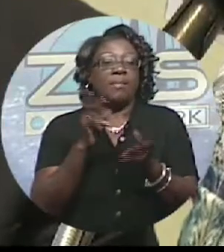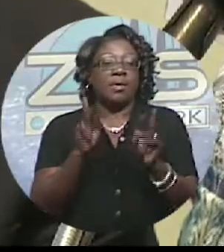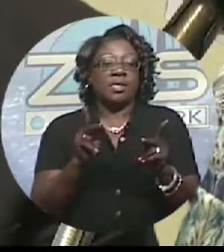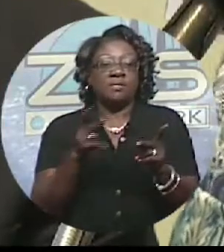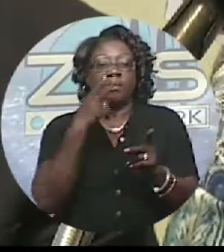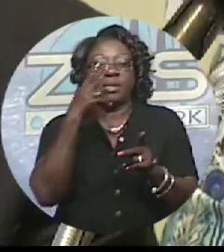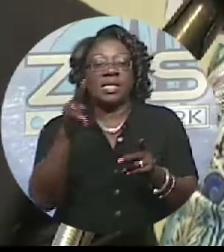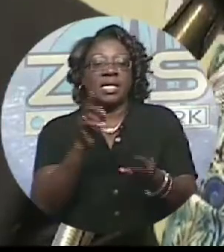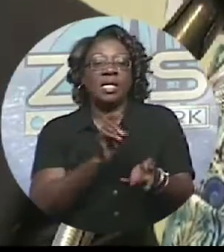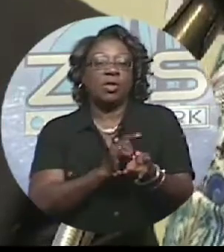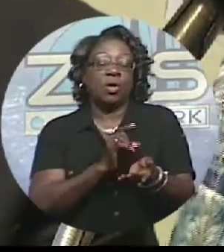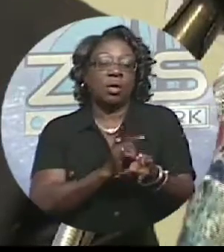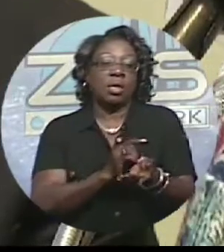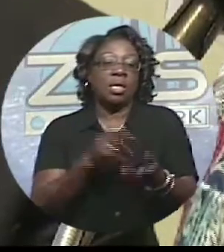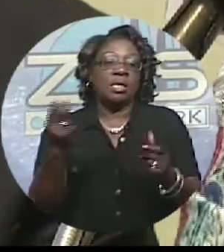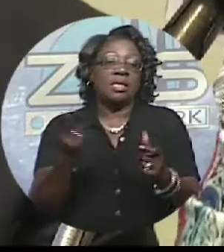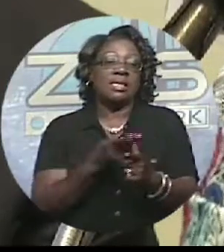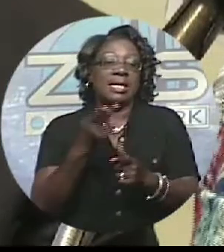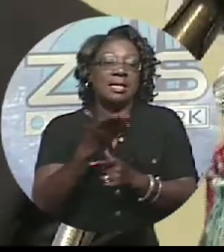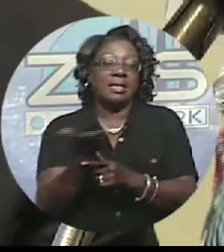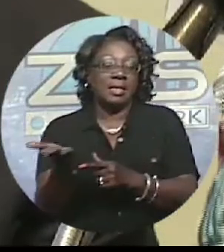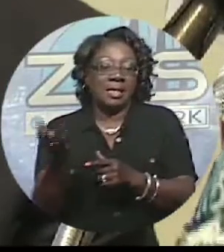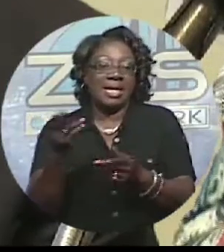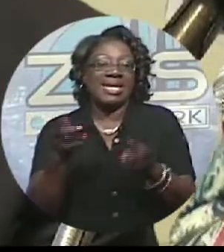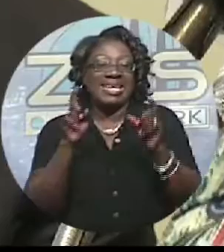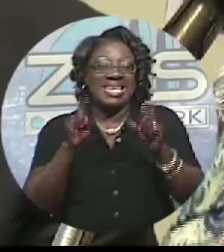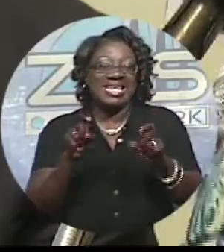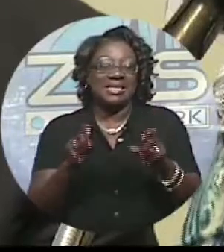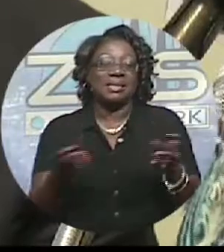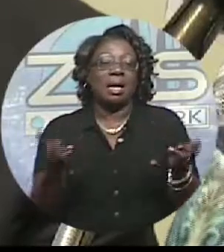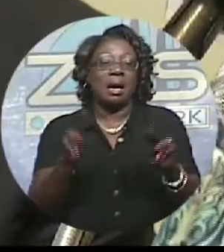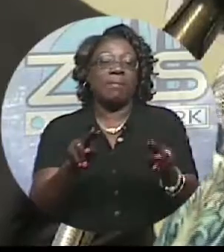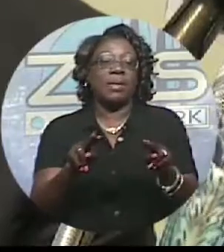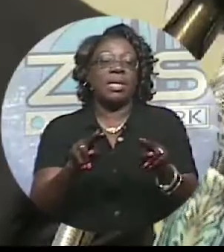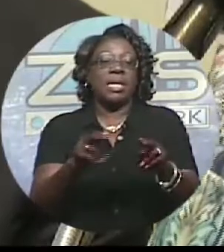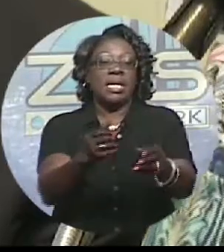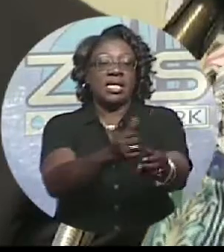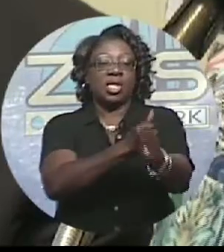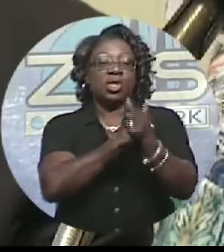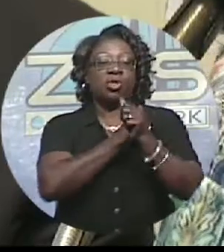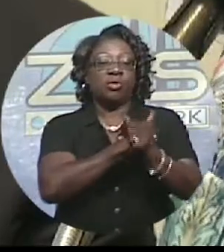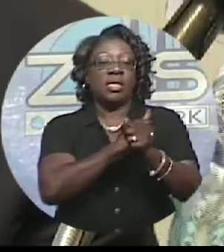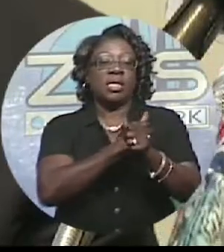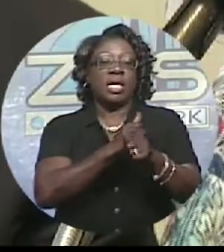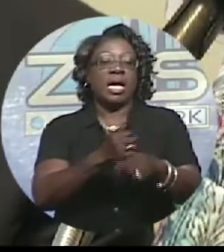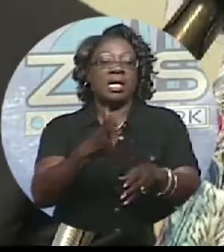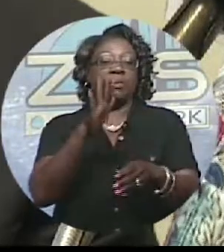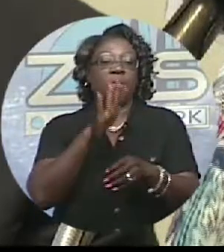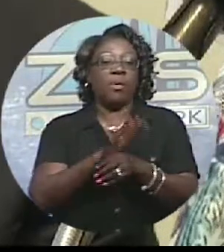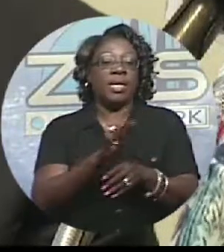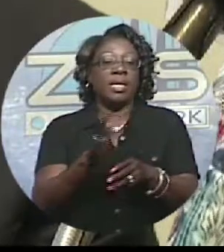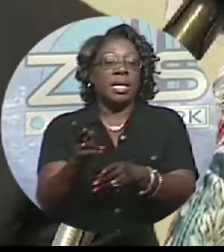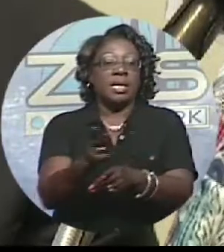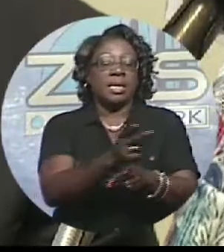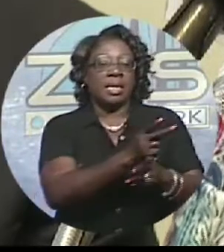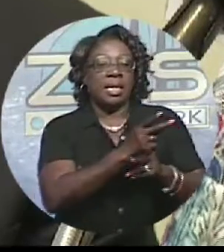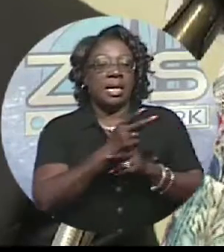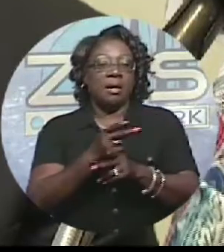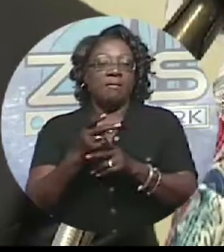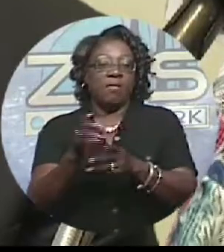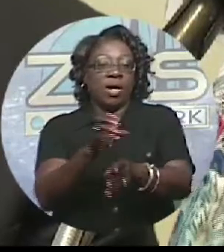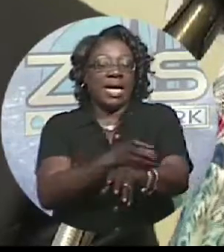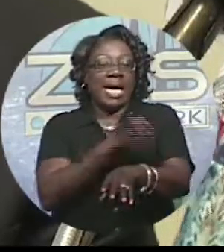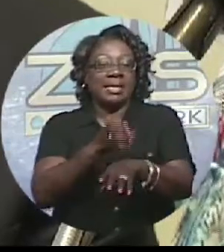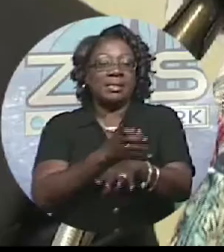be eliminated. The second thing that needs to happen is to strengthen the preventative care, like screening for cancer